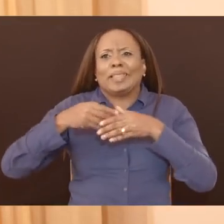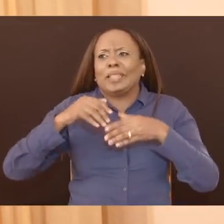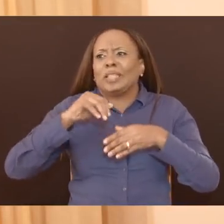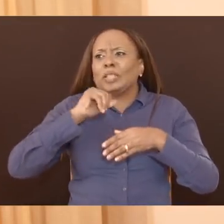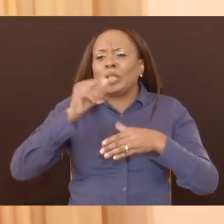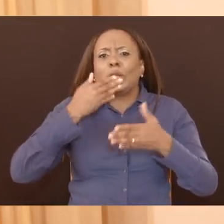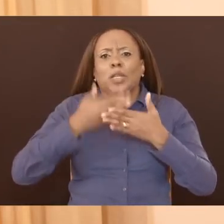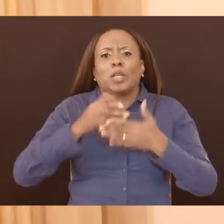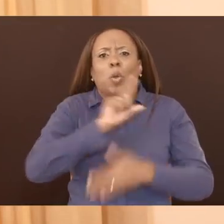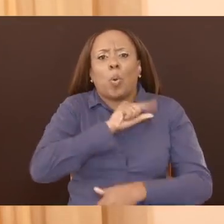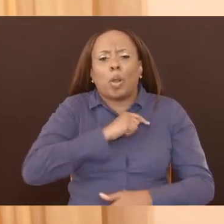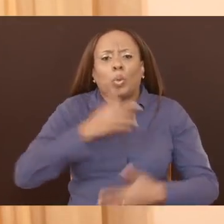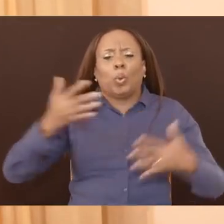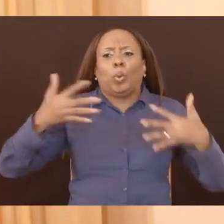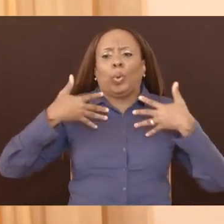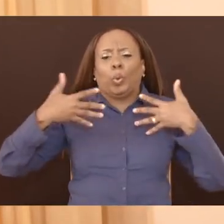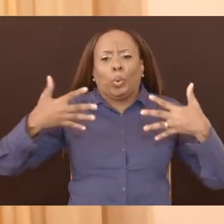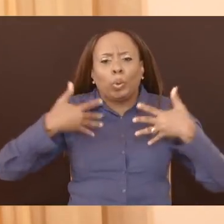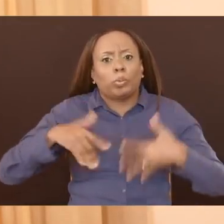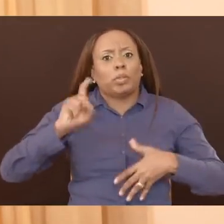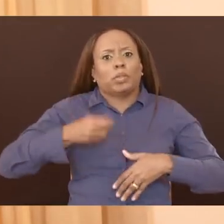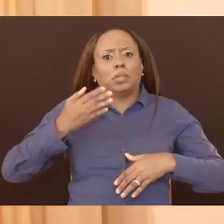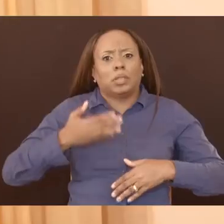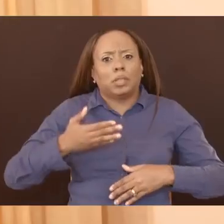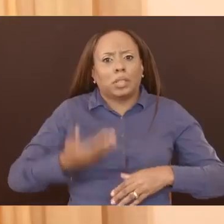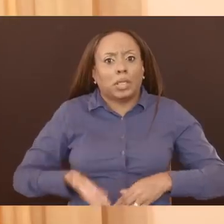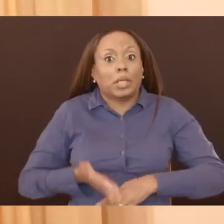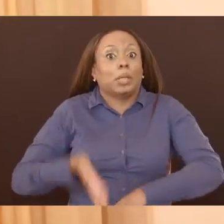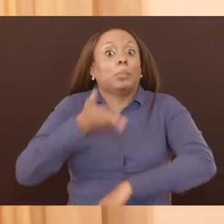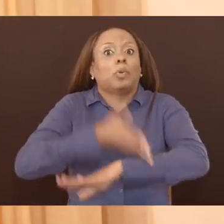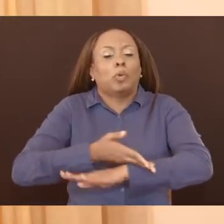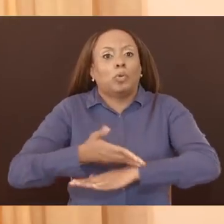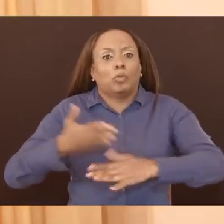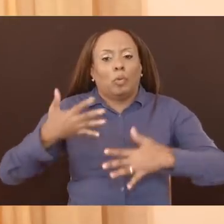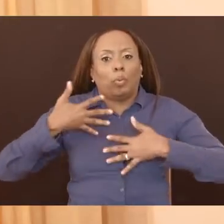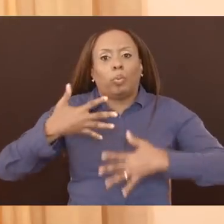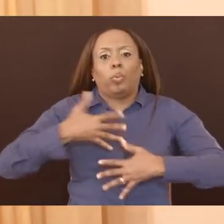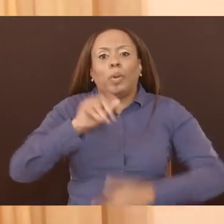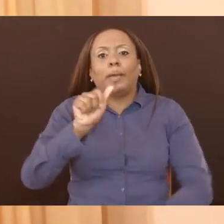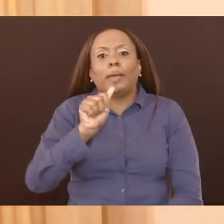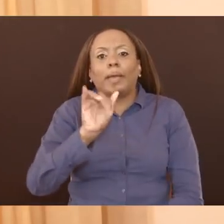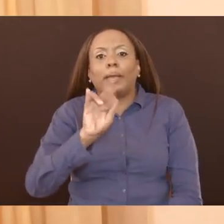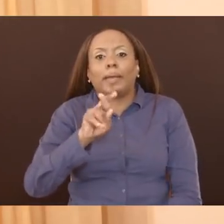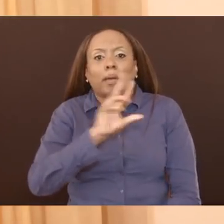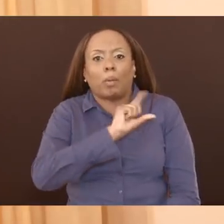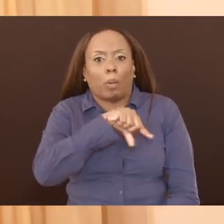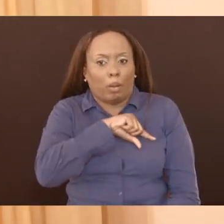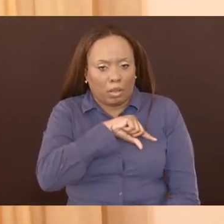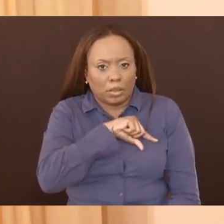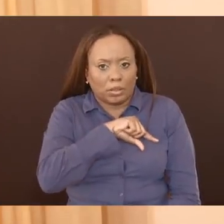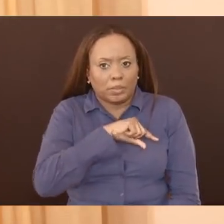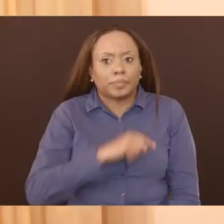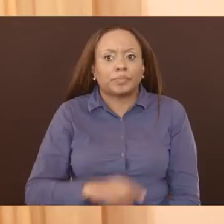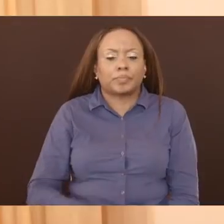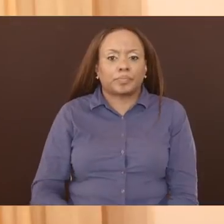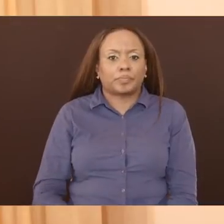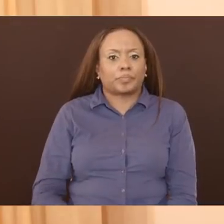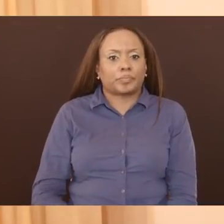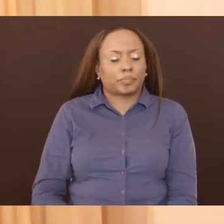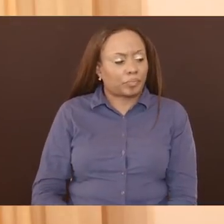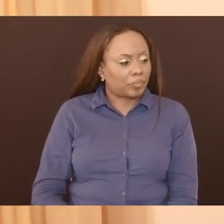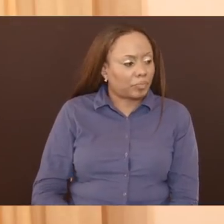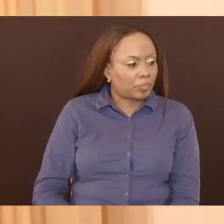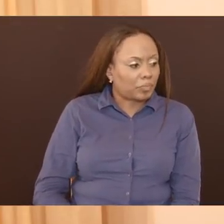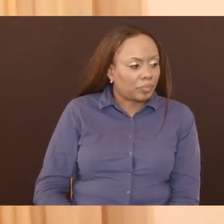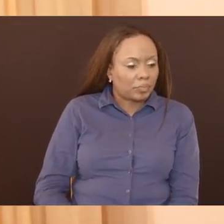can improve ventilation, because as I said before, this is not a sprint, this is a marathon. Given the fact that we want to